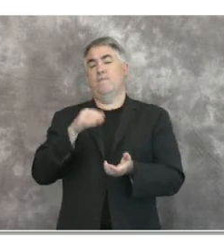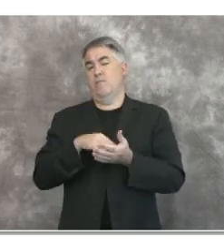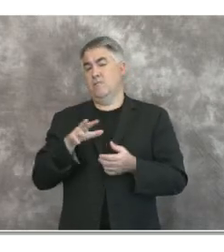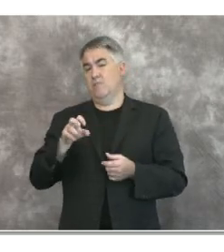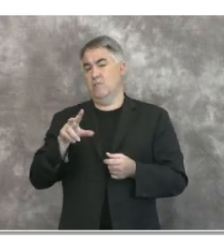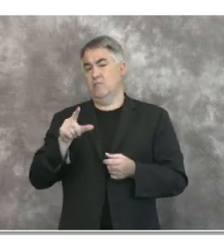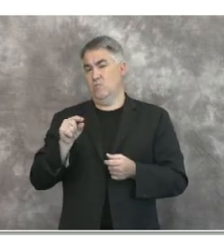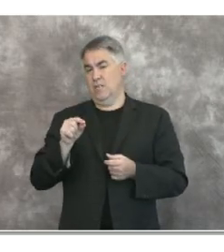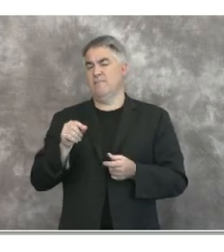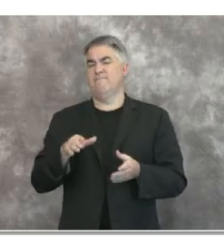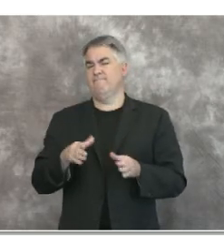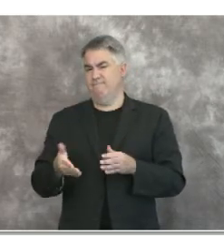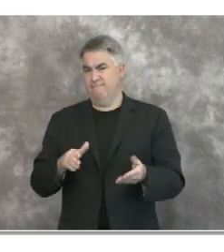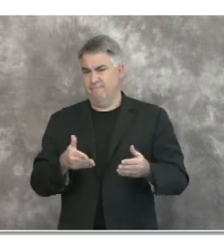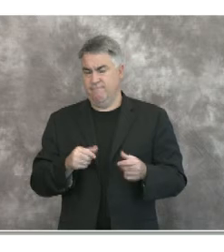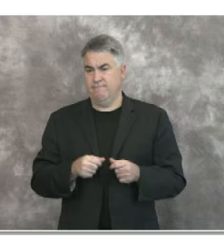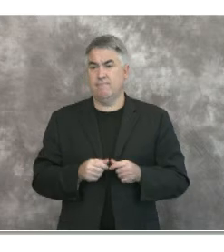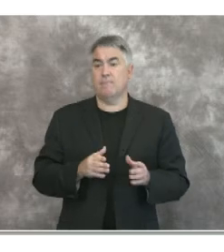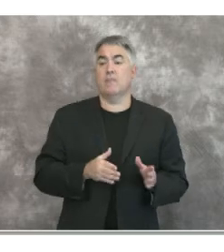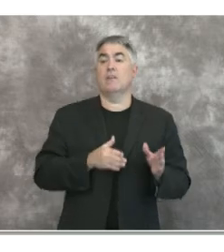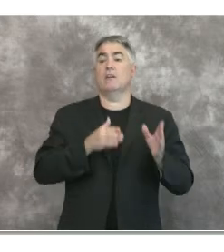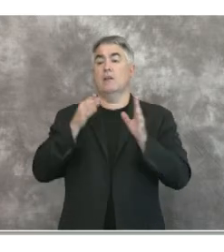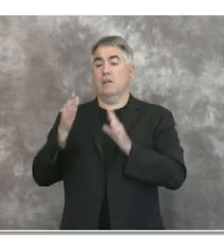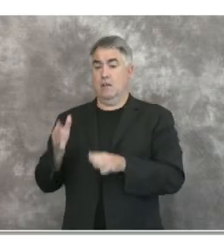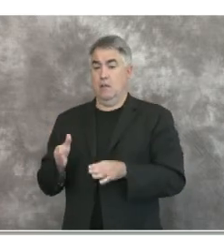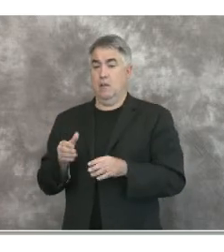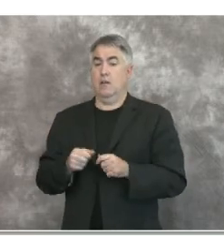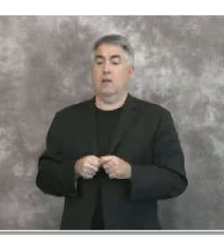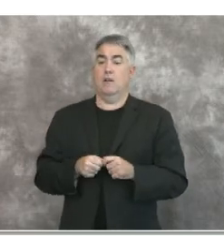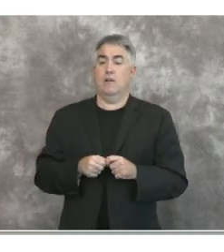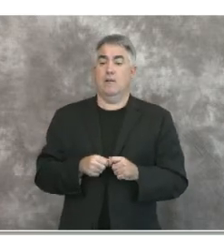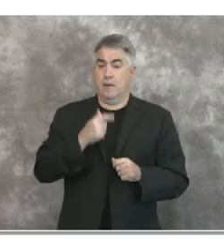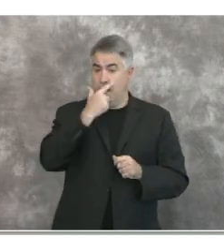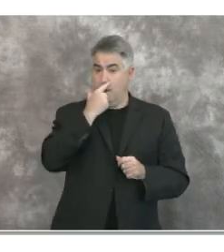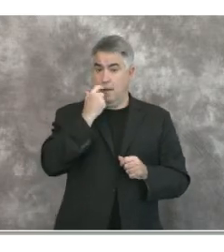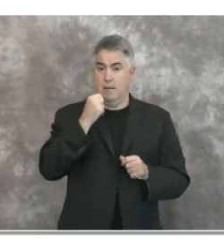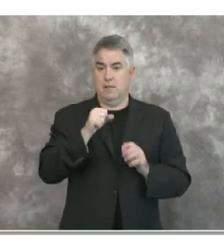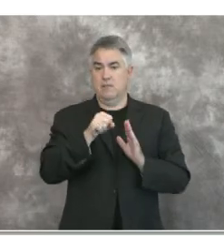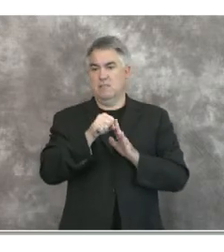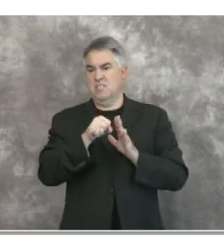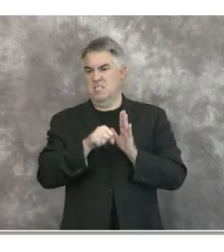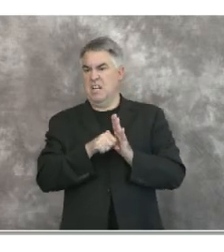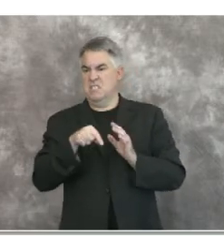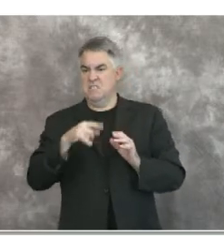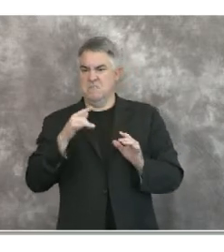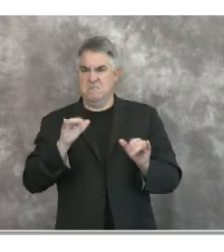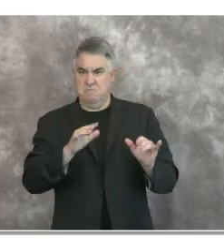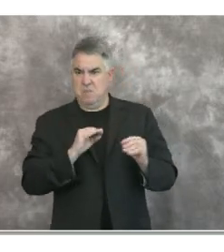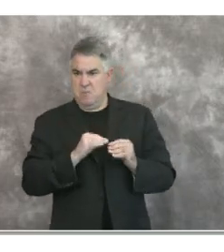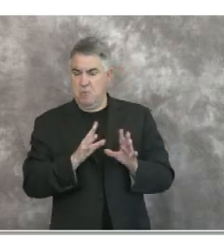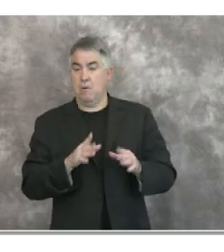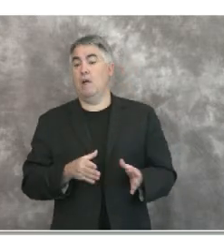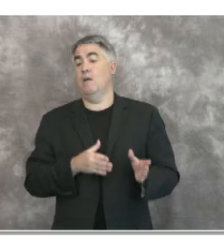107,000 deaths. Statewide, California is reporting over